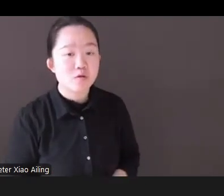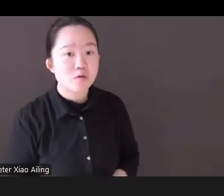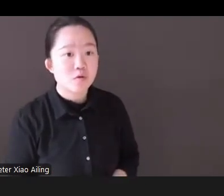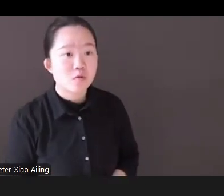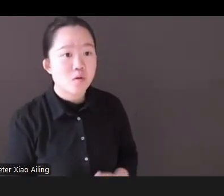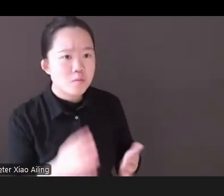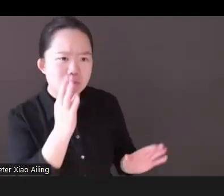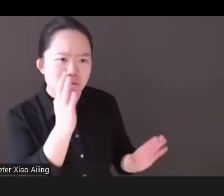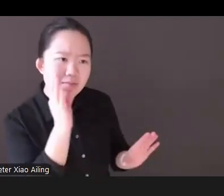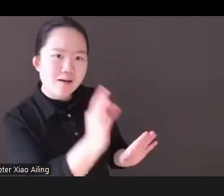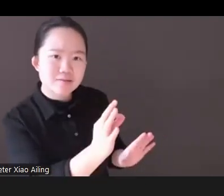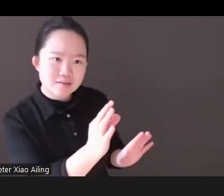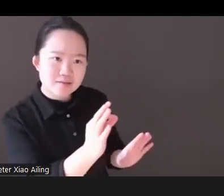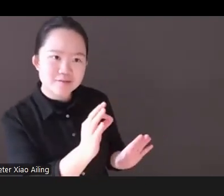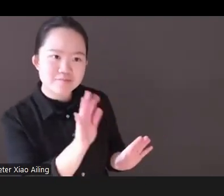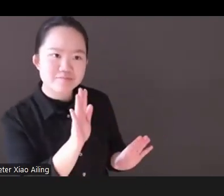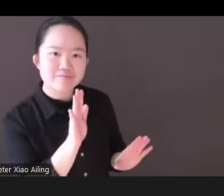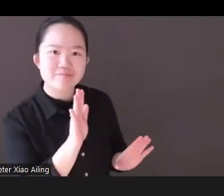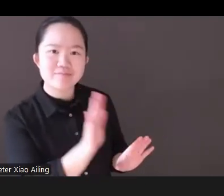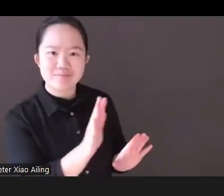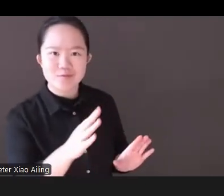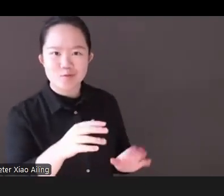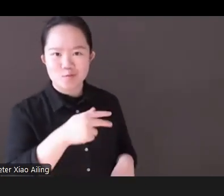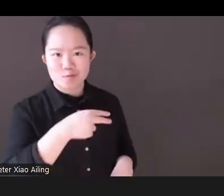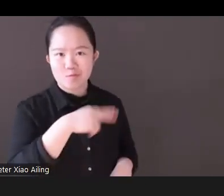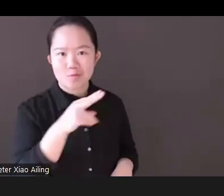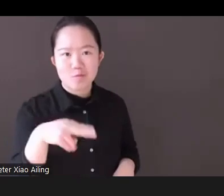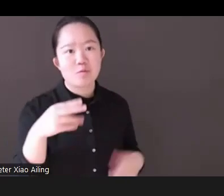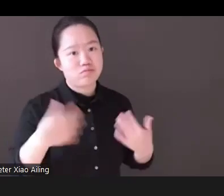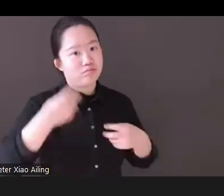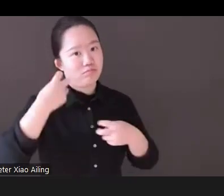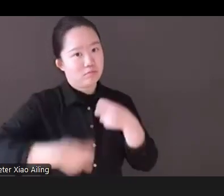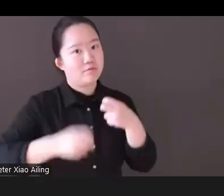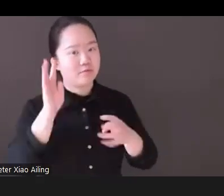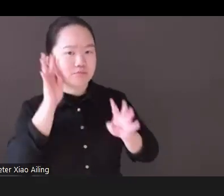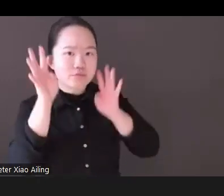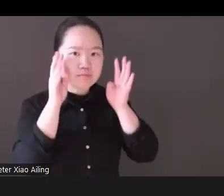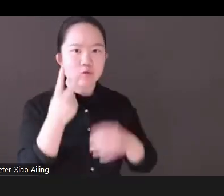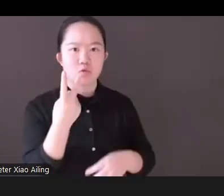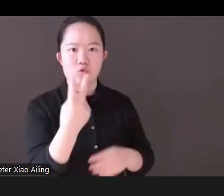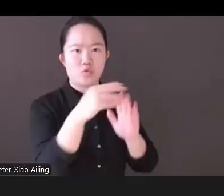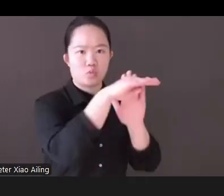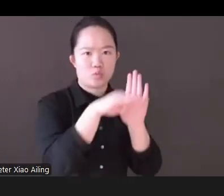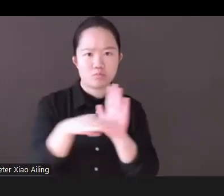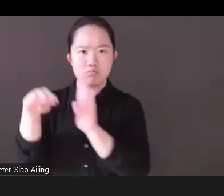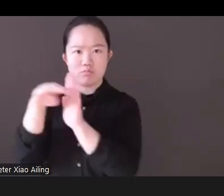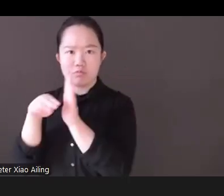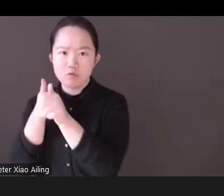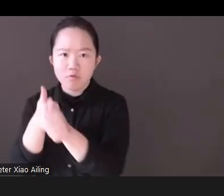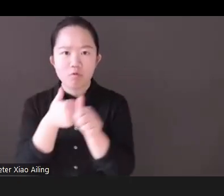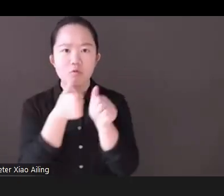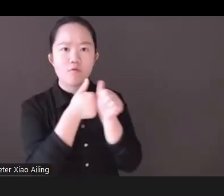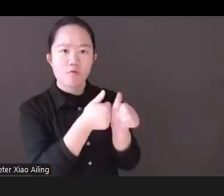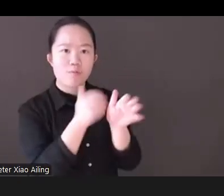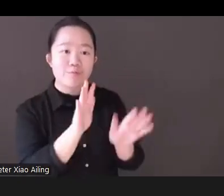Well, does this work? Maybe not. Hello. It doesn't sound like it's working. Let's see. Okay, now it